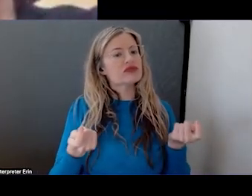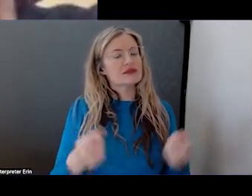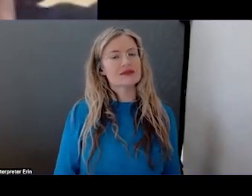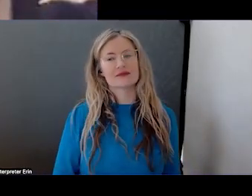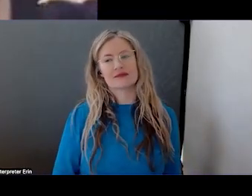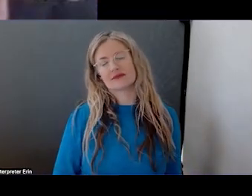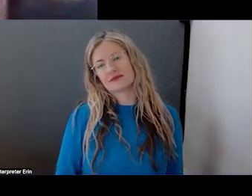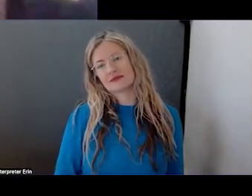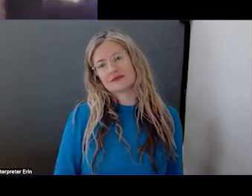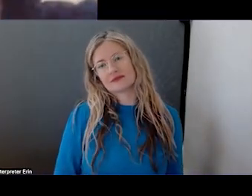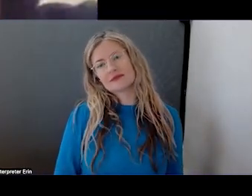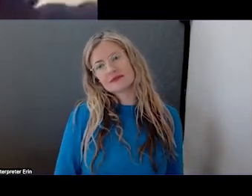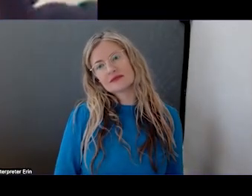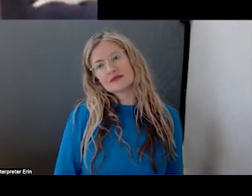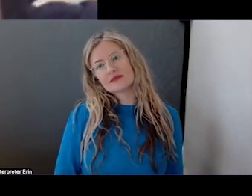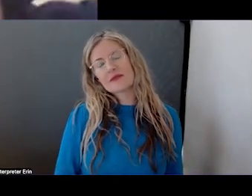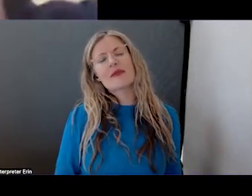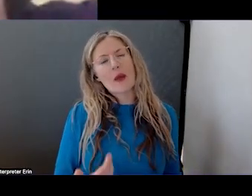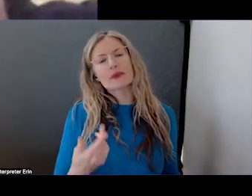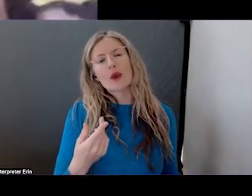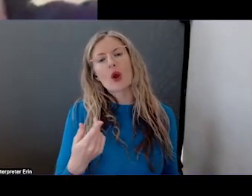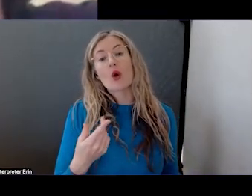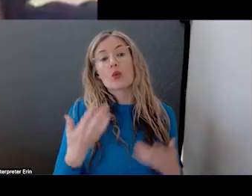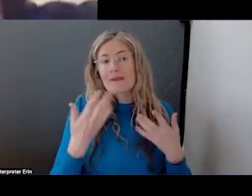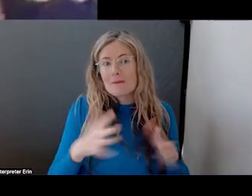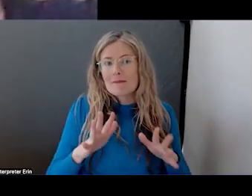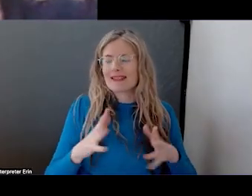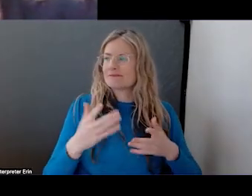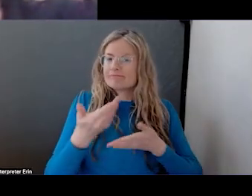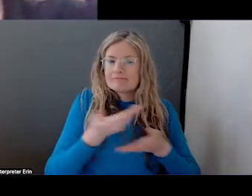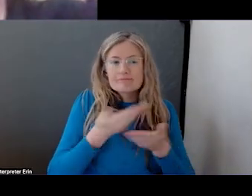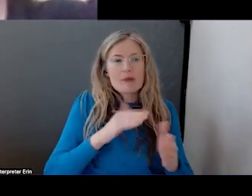reasoned a lot about the terminology, autonomy, interdependence,